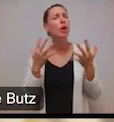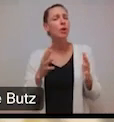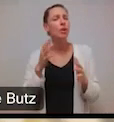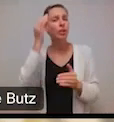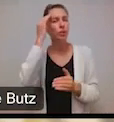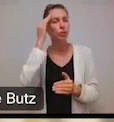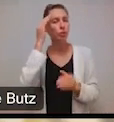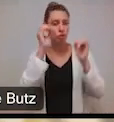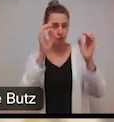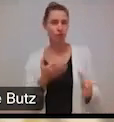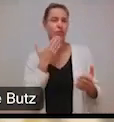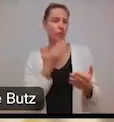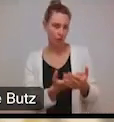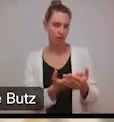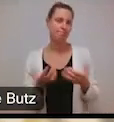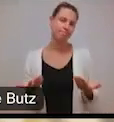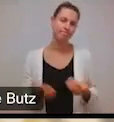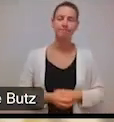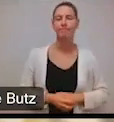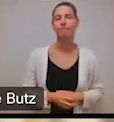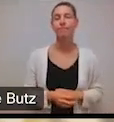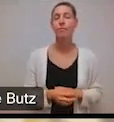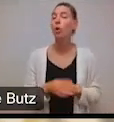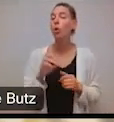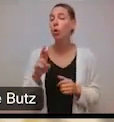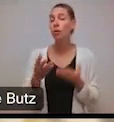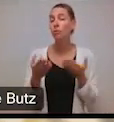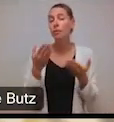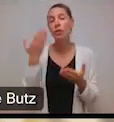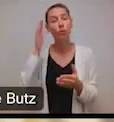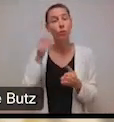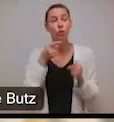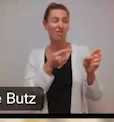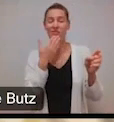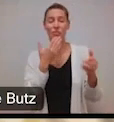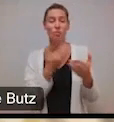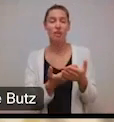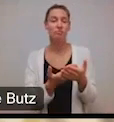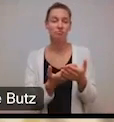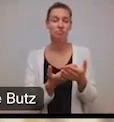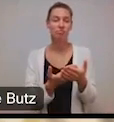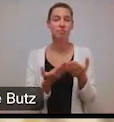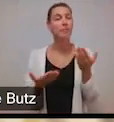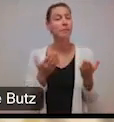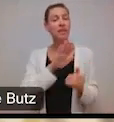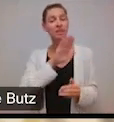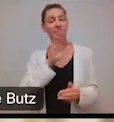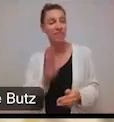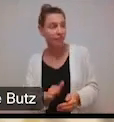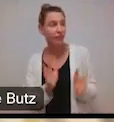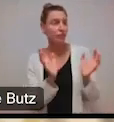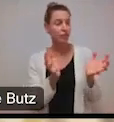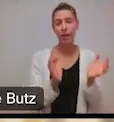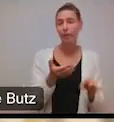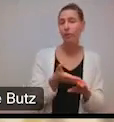asking this. Maybe not the case. Right? You might not have really spoken to this person. You might